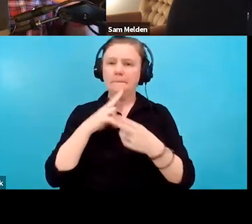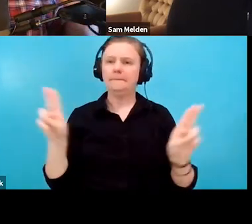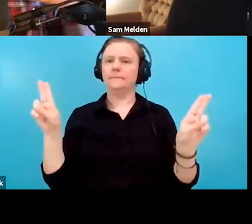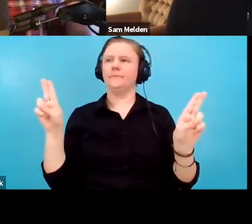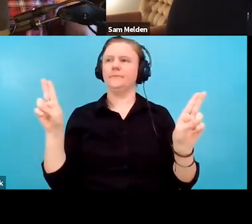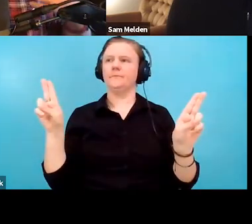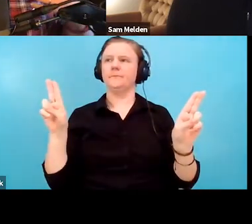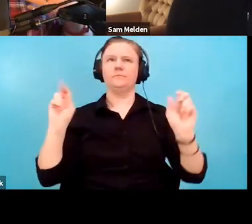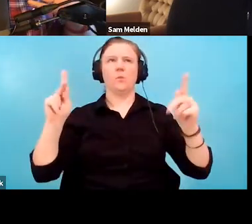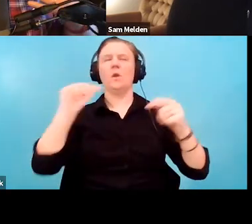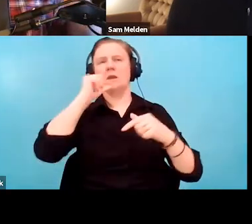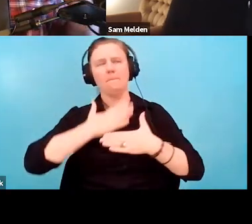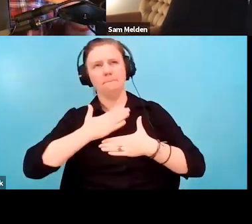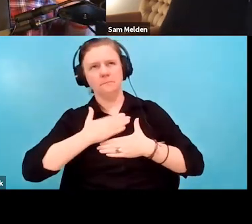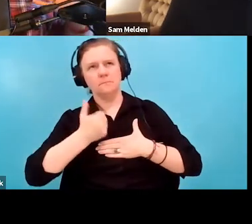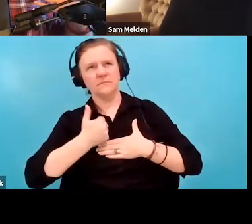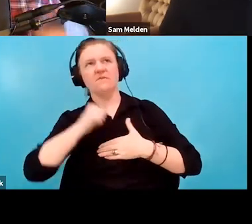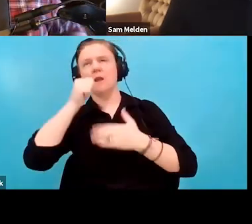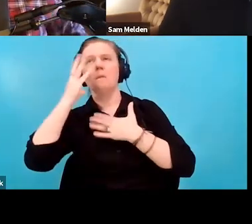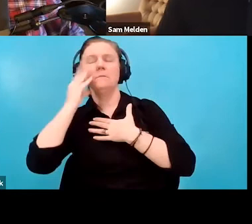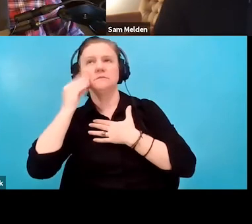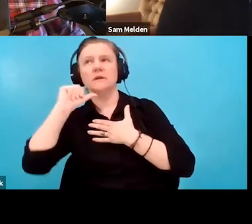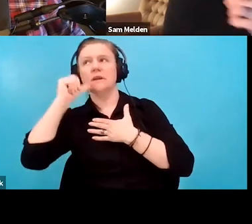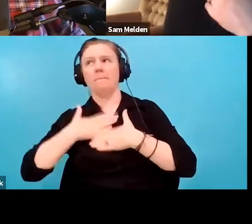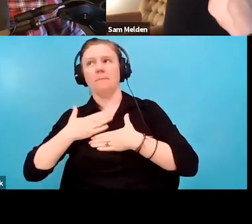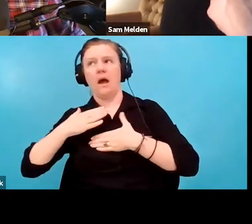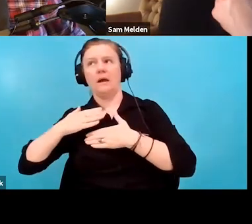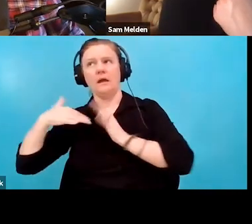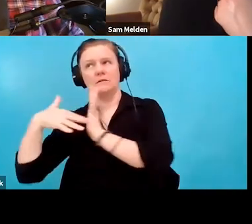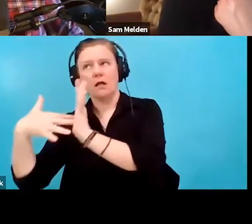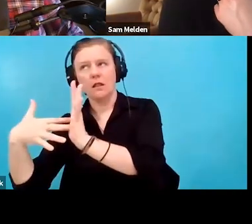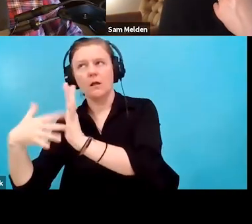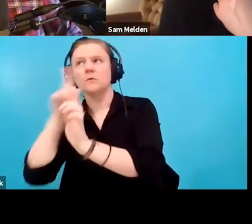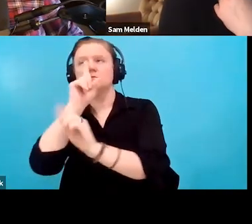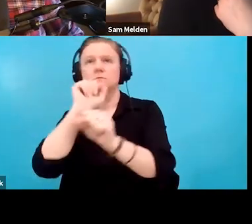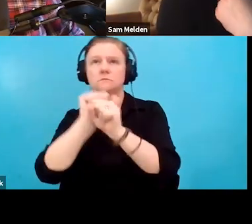someone other than yourself. Imagine you're someone else. Yeah, I mean, you really are speaking to